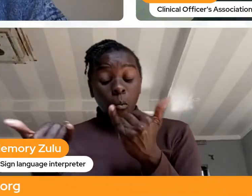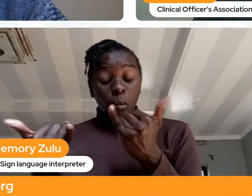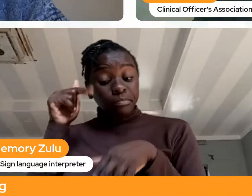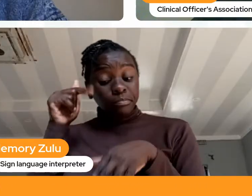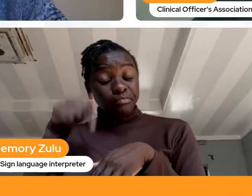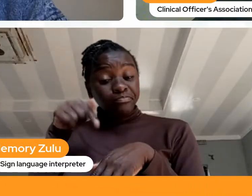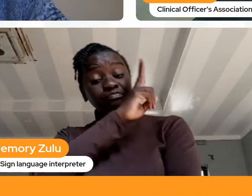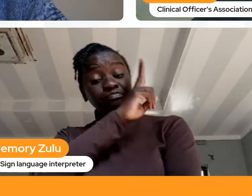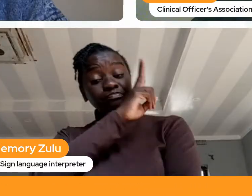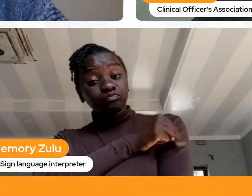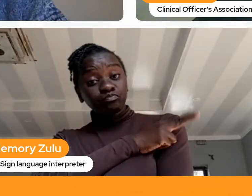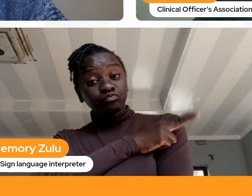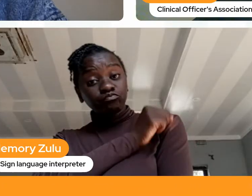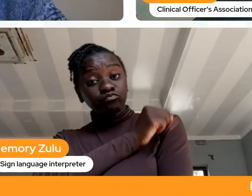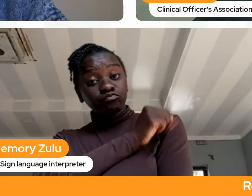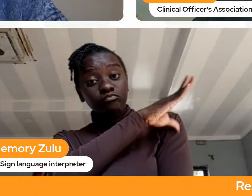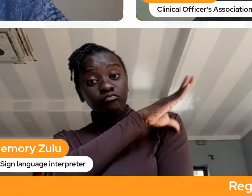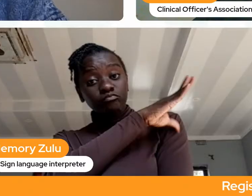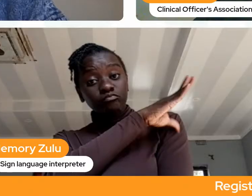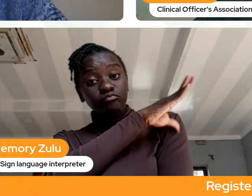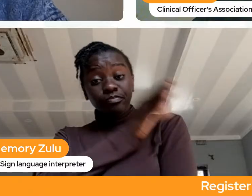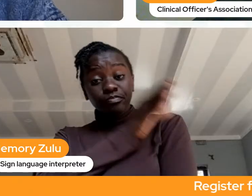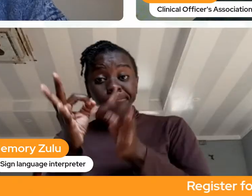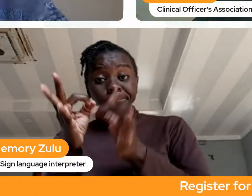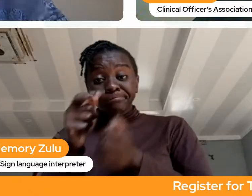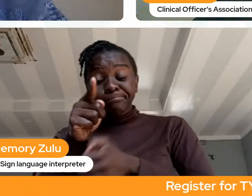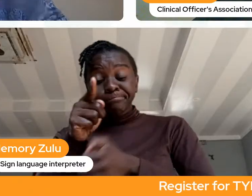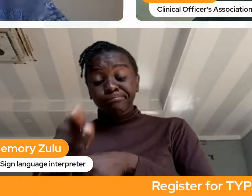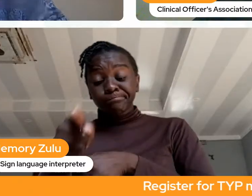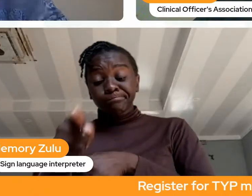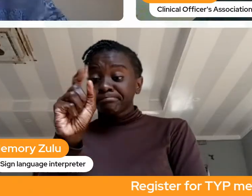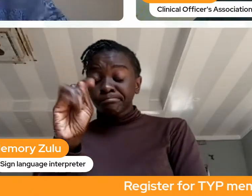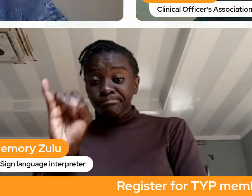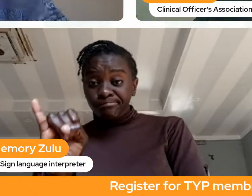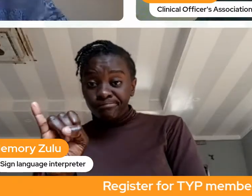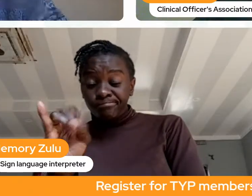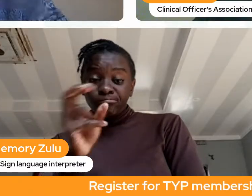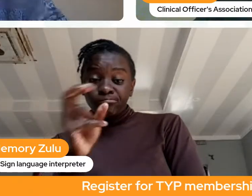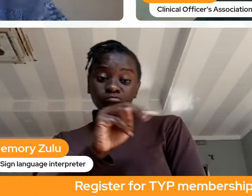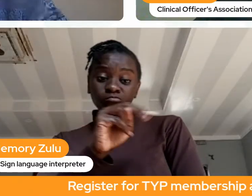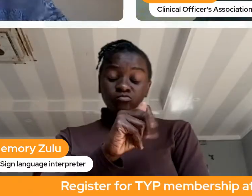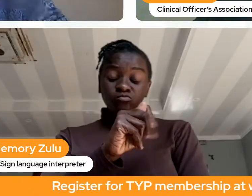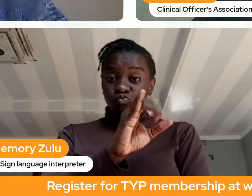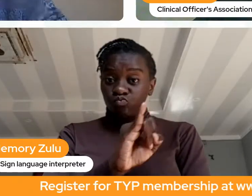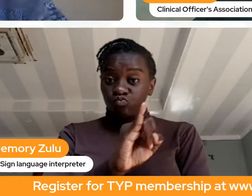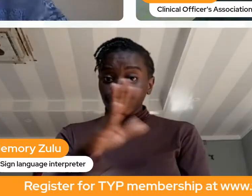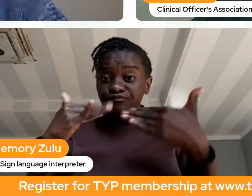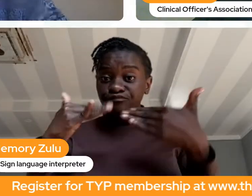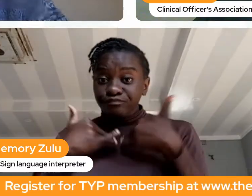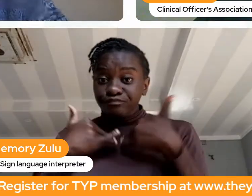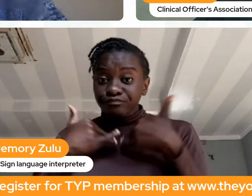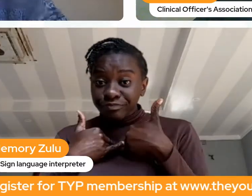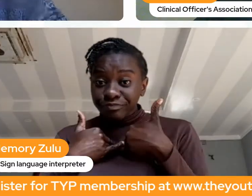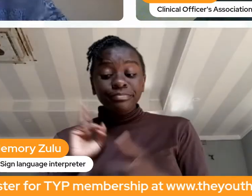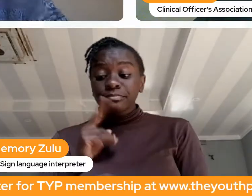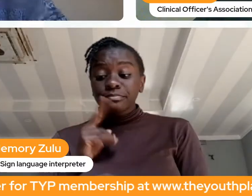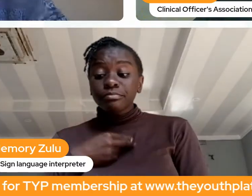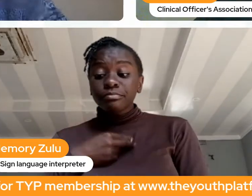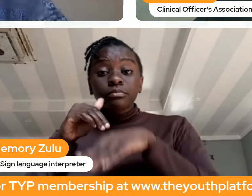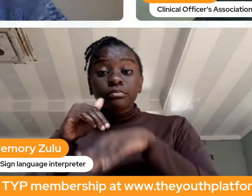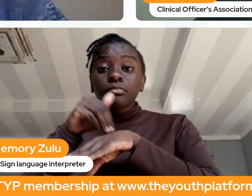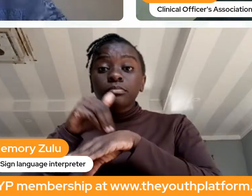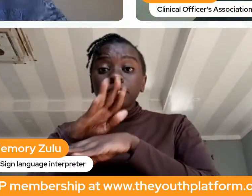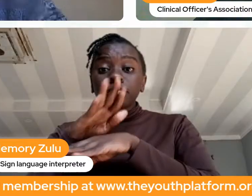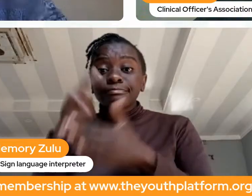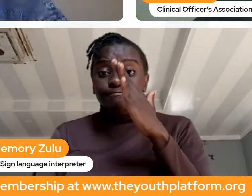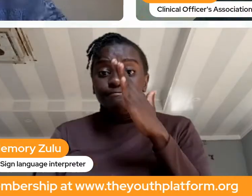partner, your sexual partner, so that as well is put on the medication. And what we are going to advise you also is that you need to bring in the